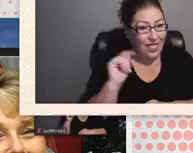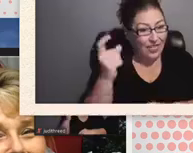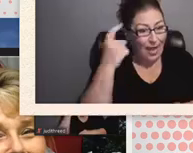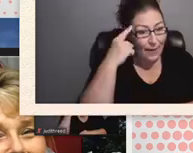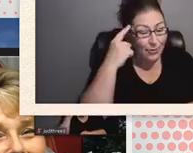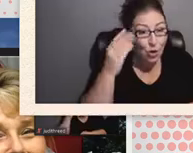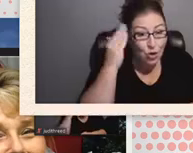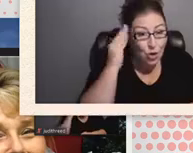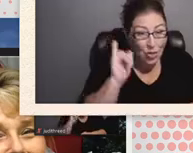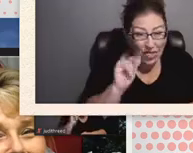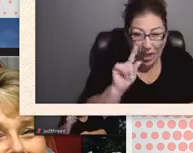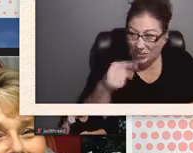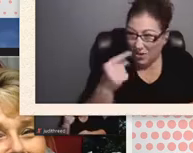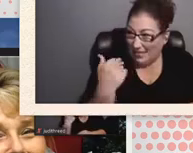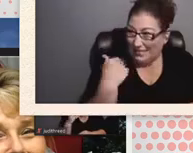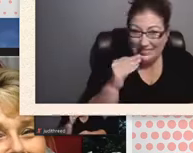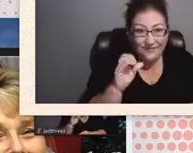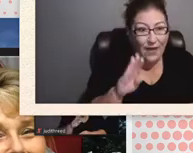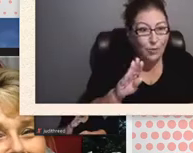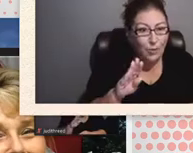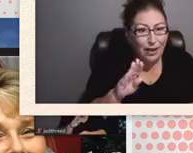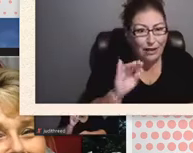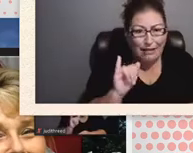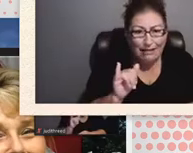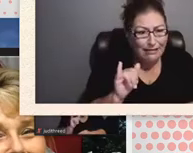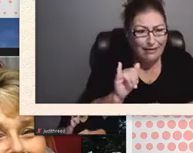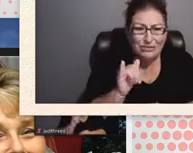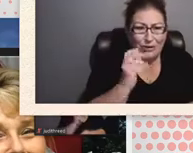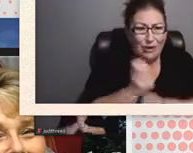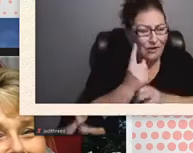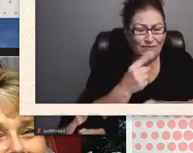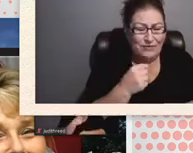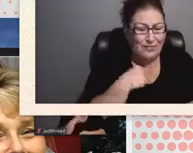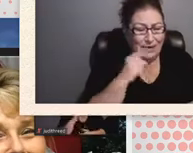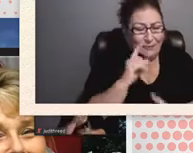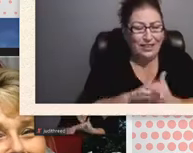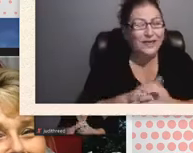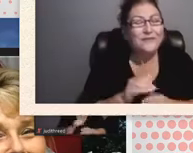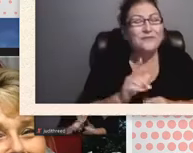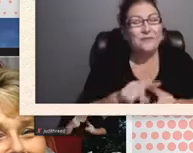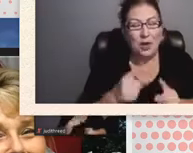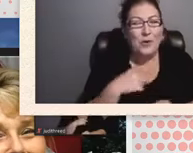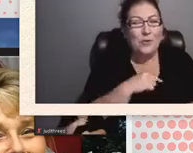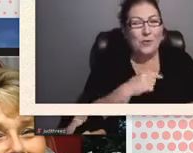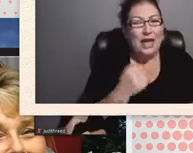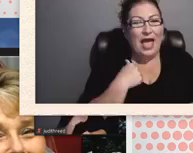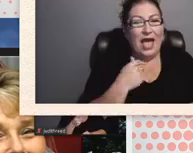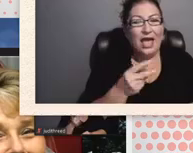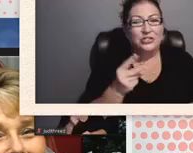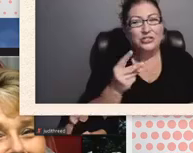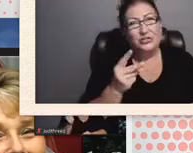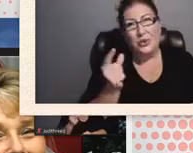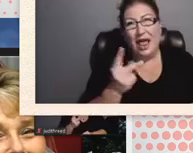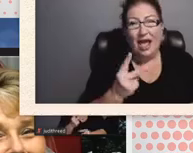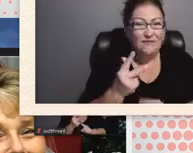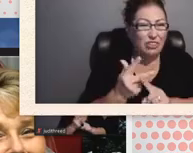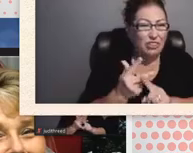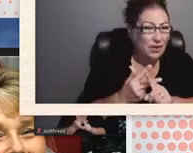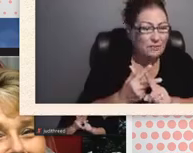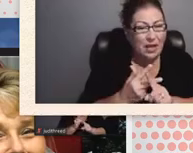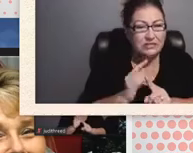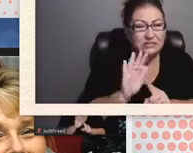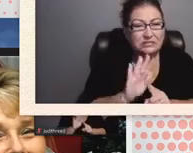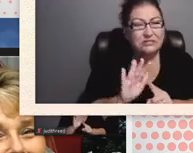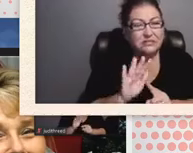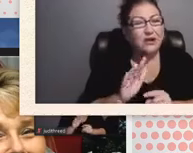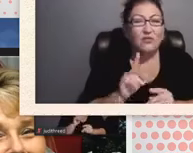only February. That's just so hard for me to believe, but we've had 2.5-3 months of very